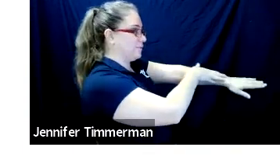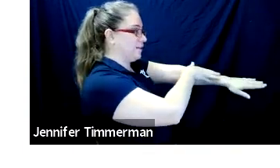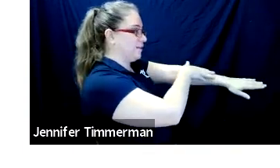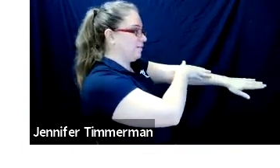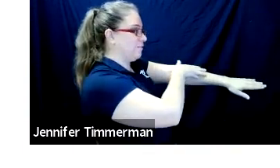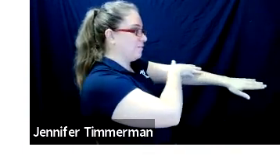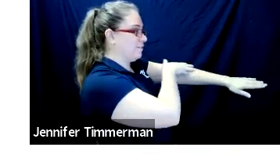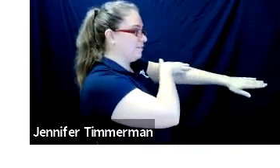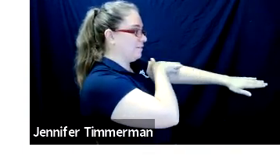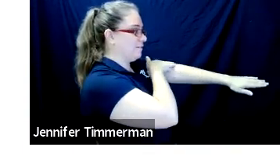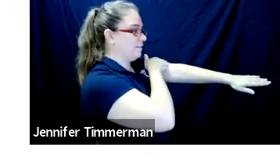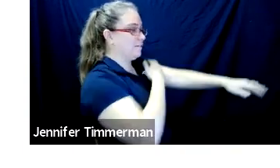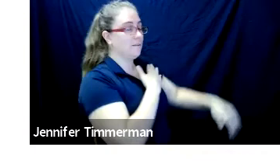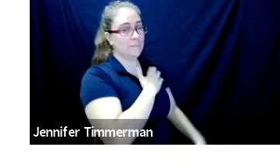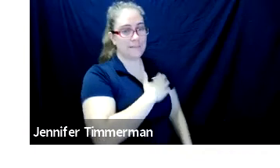Slow down,